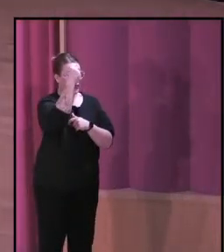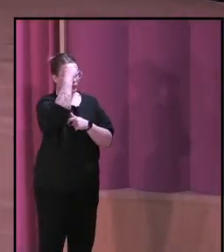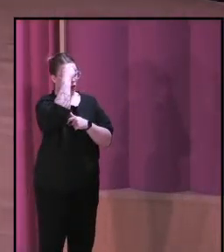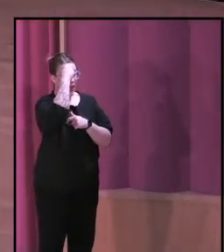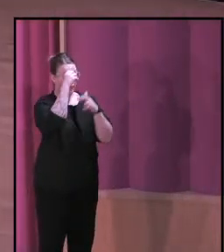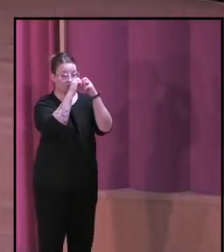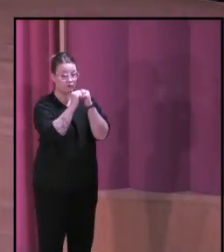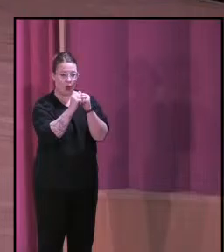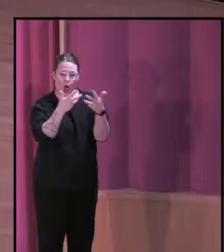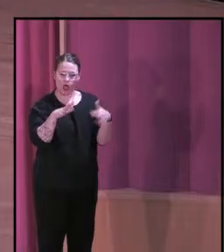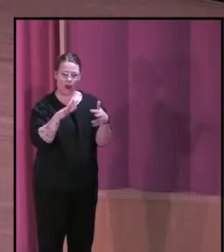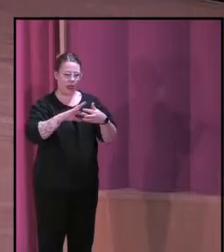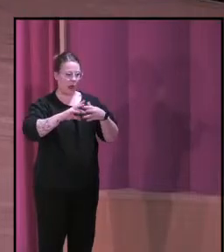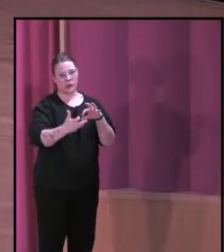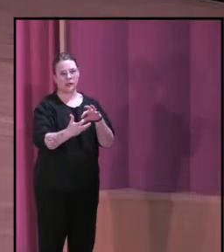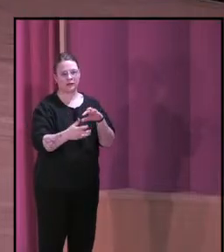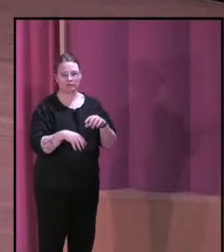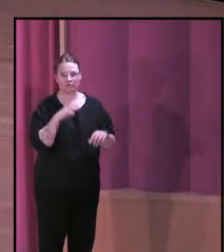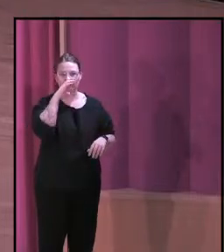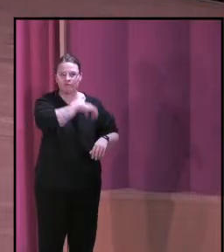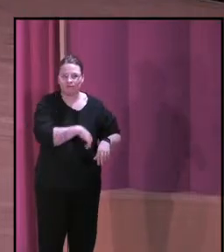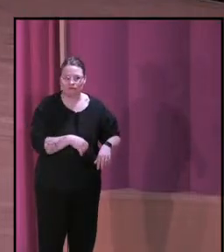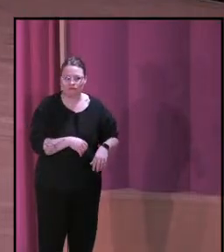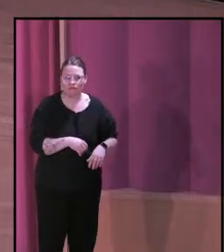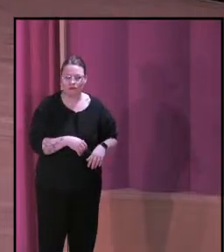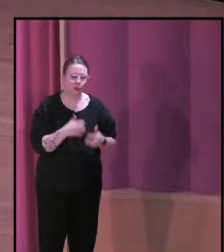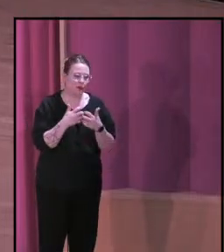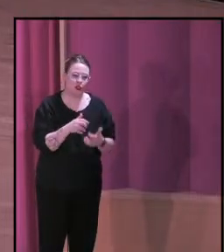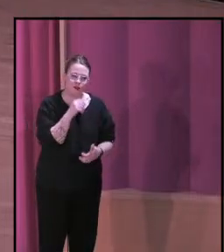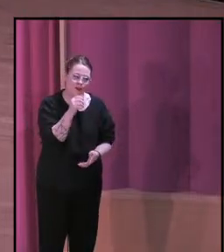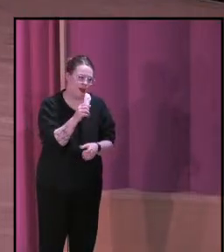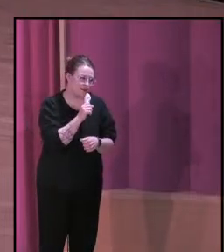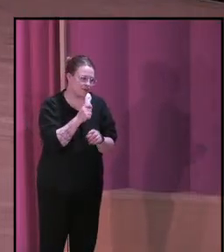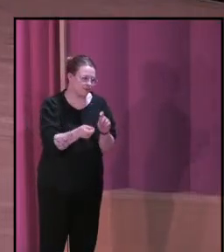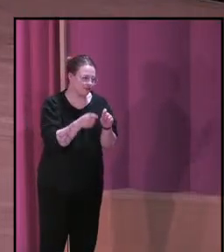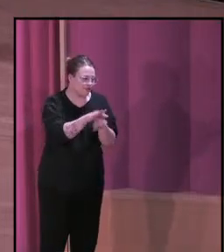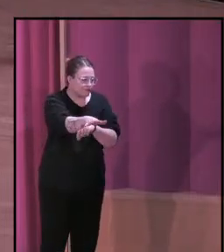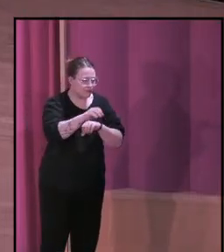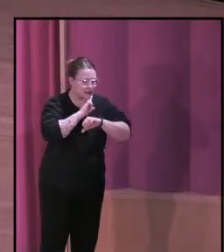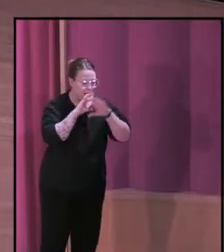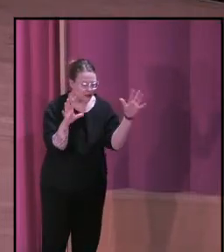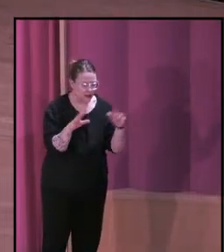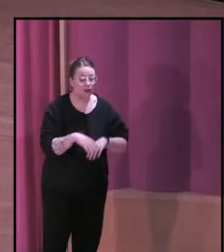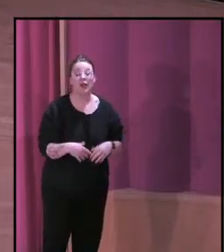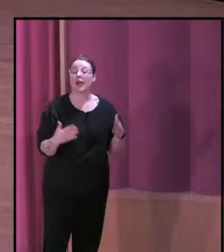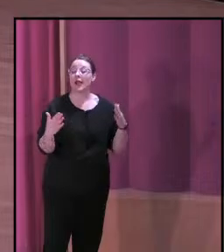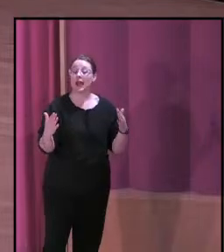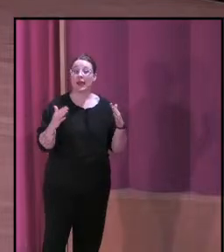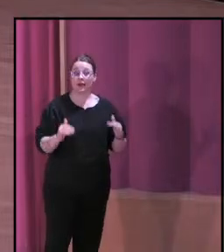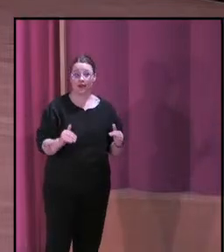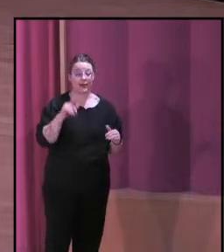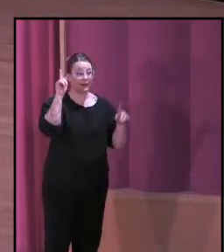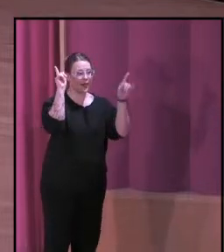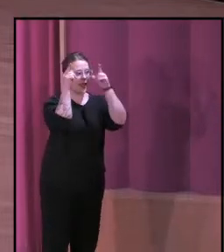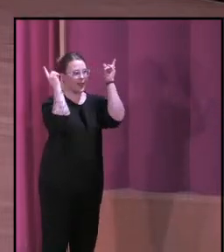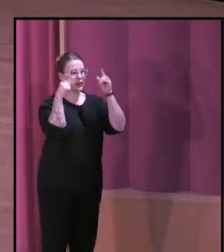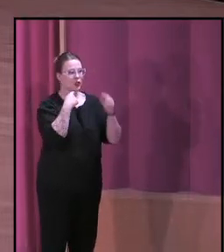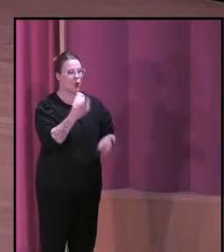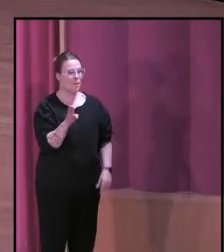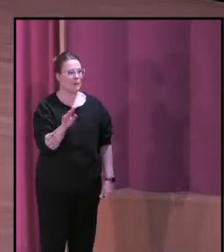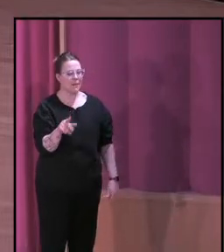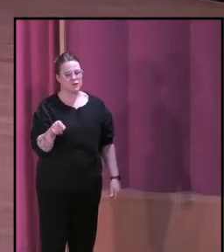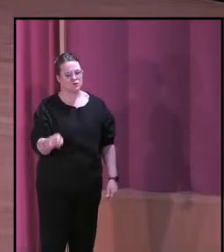was, so the machine had no effect. Next, the aliens forced Bob to climb a